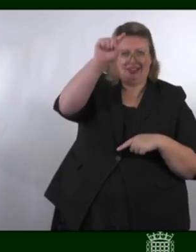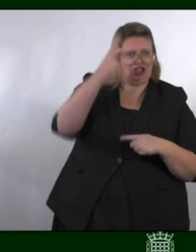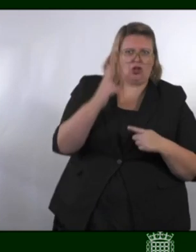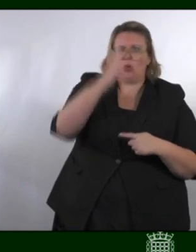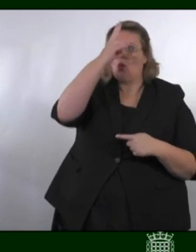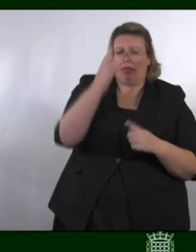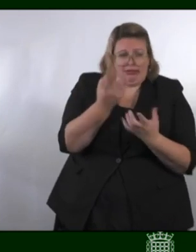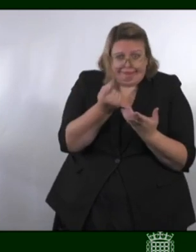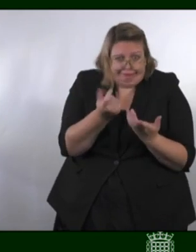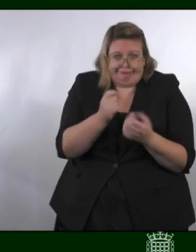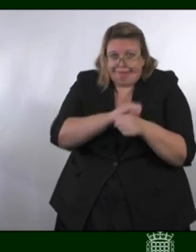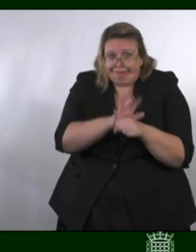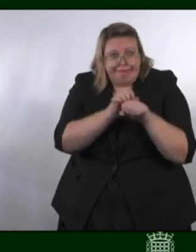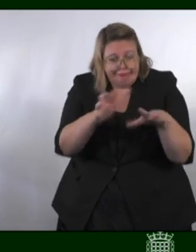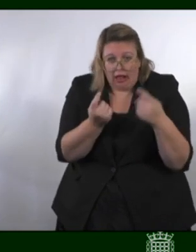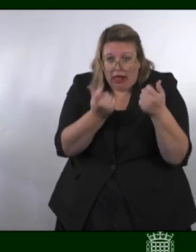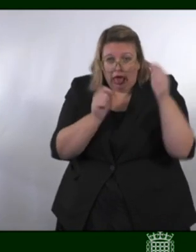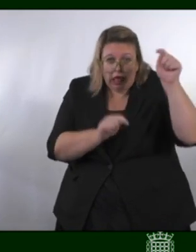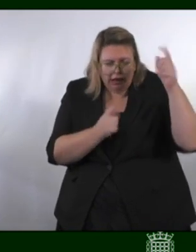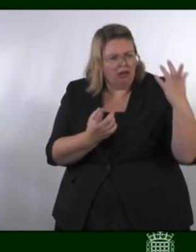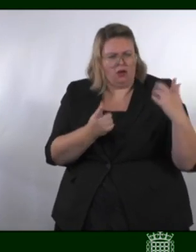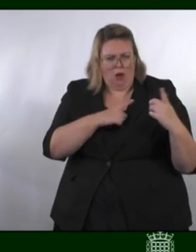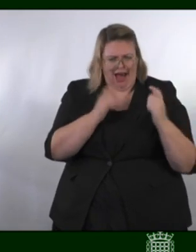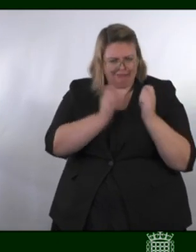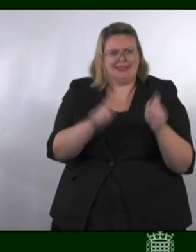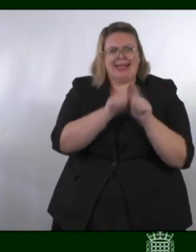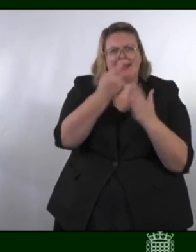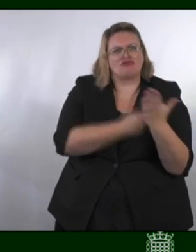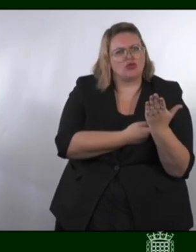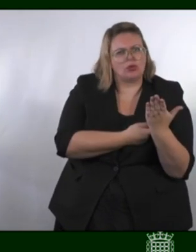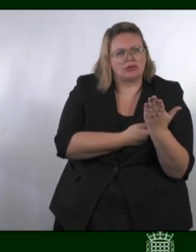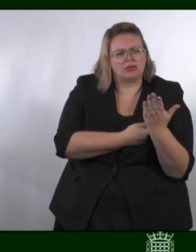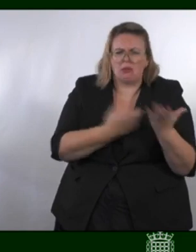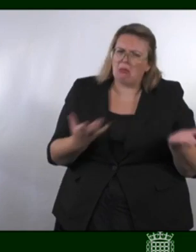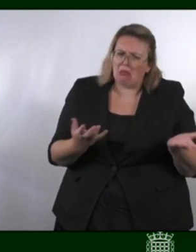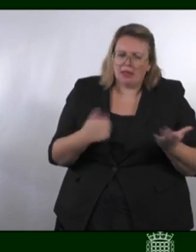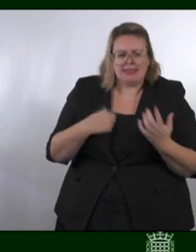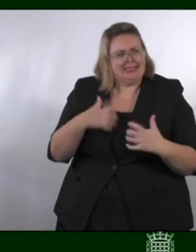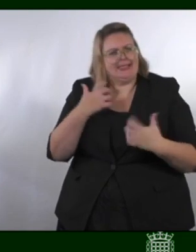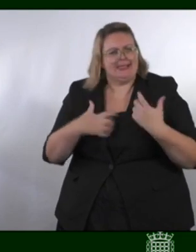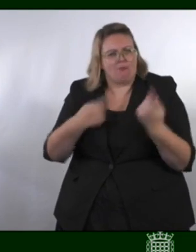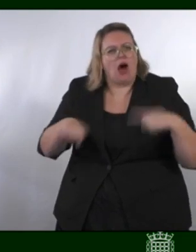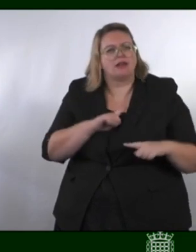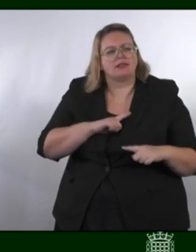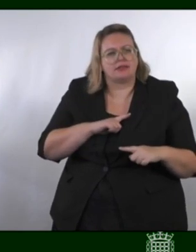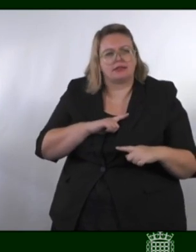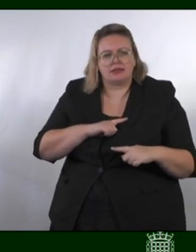that a shared responsibility is the way to tackle this pandemic. Does he see that the